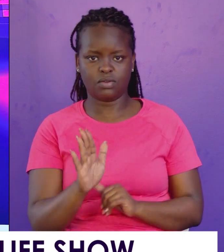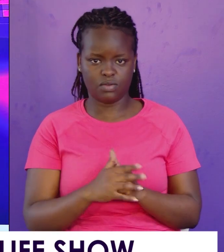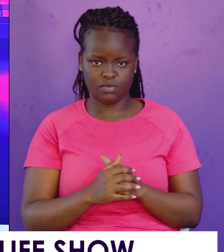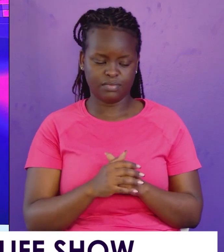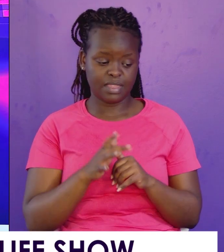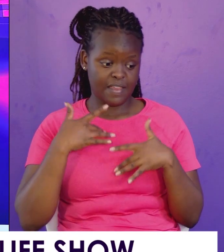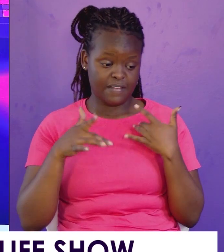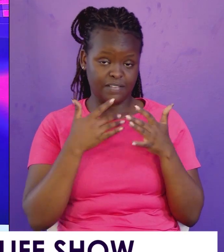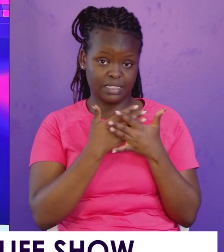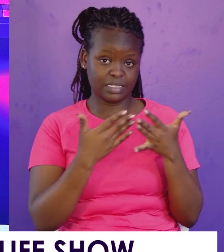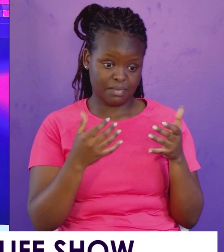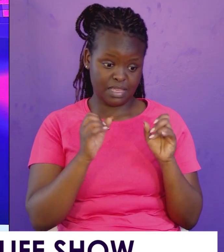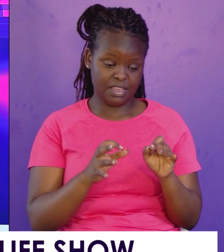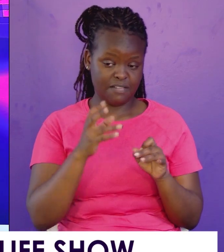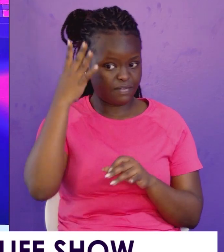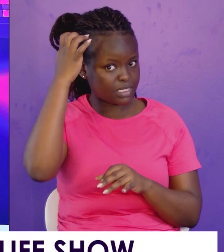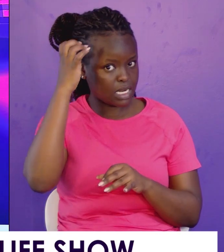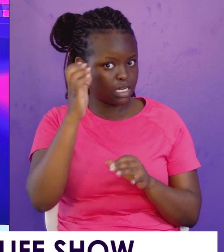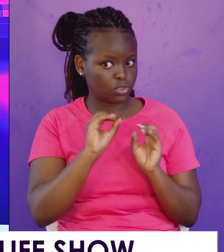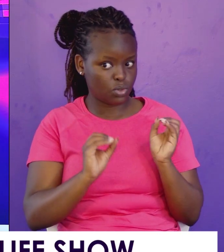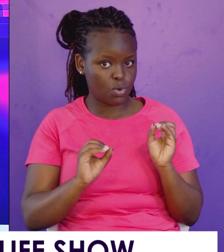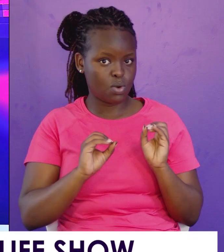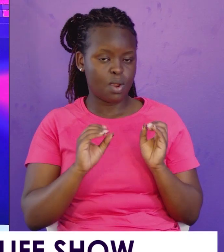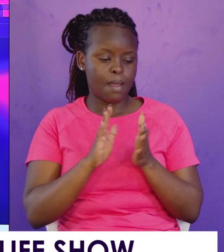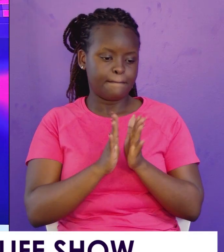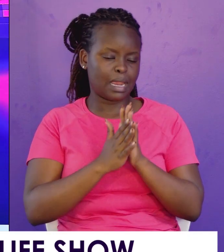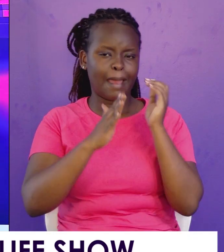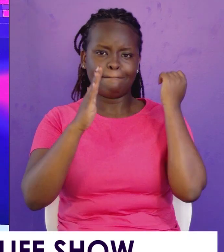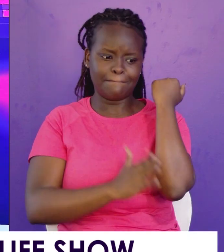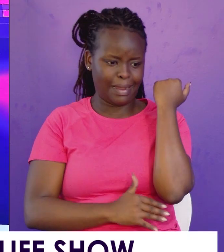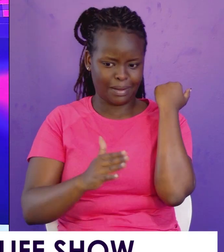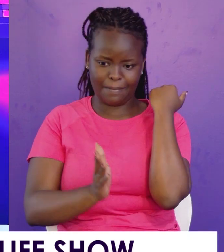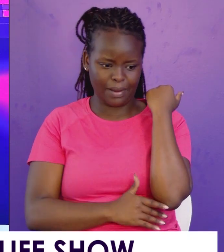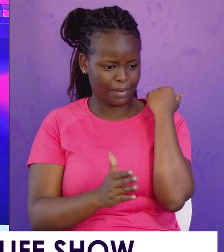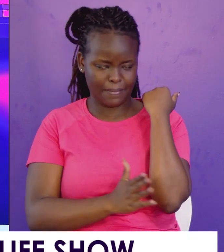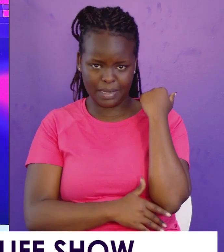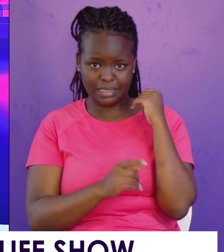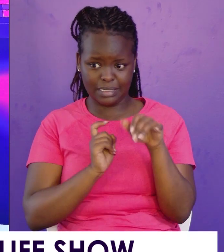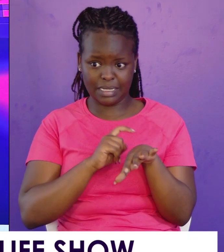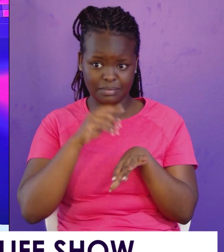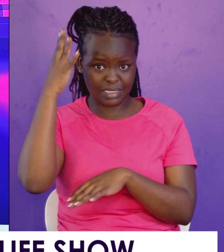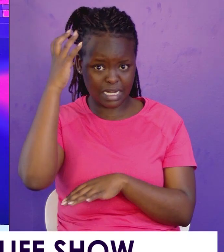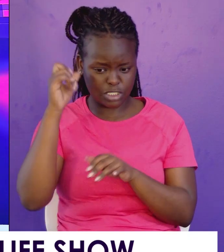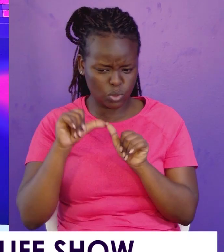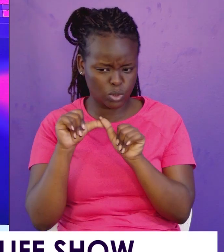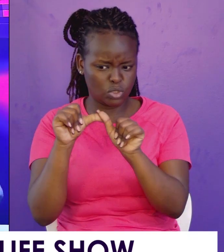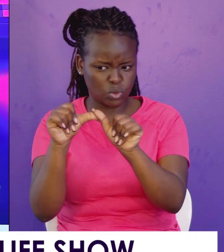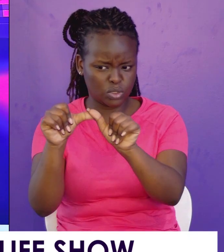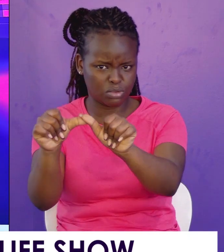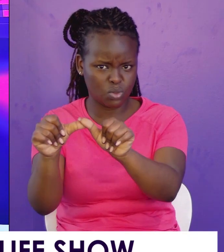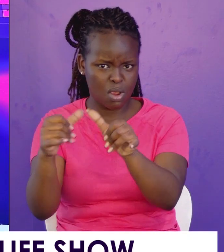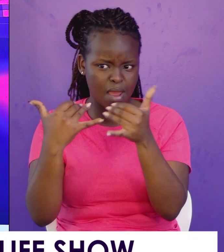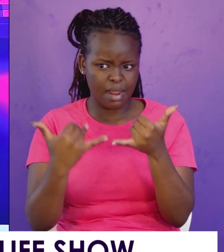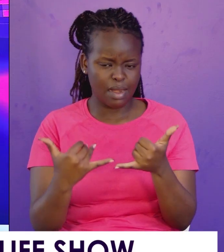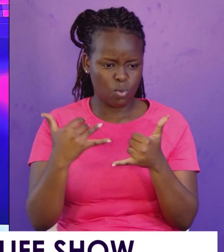feel something, and if you don't scratch it, it becomes worse and worse. Have you ever felt something that if you don't scratch it, it continues to look like it's now